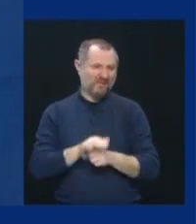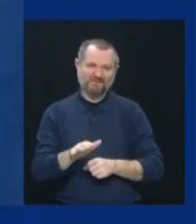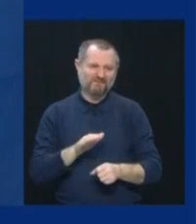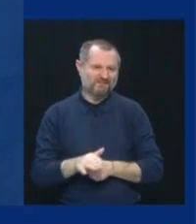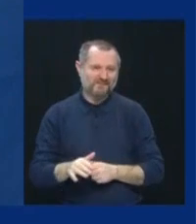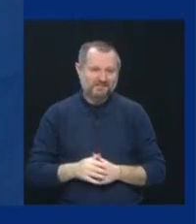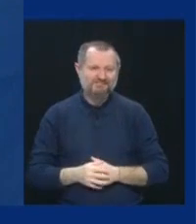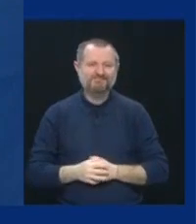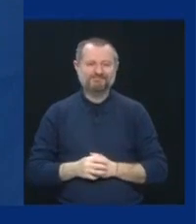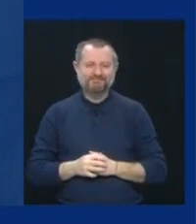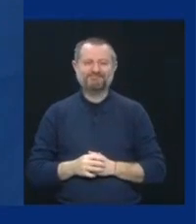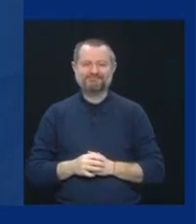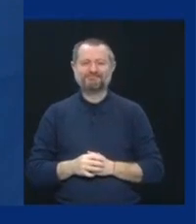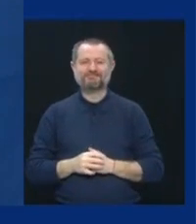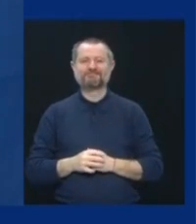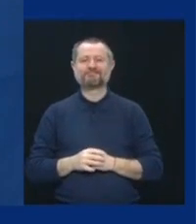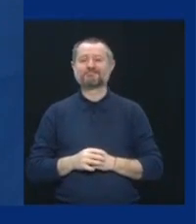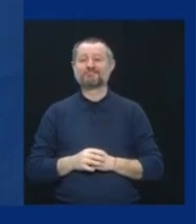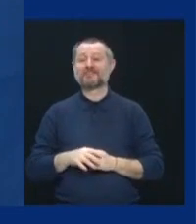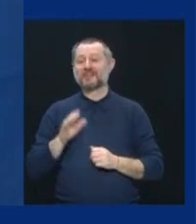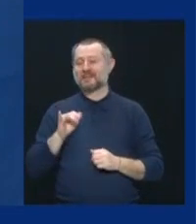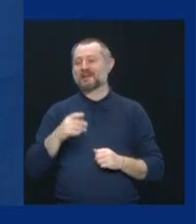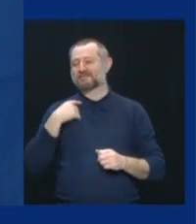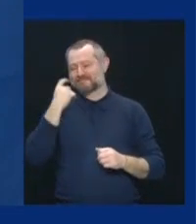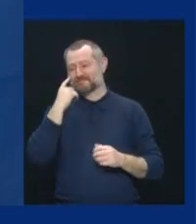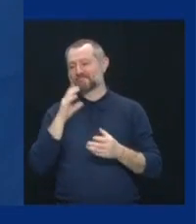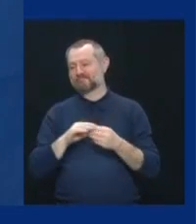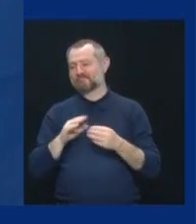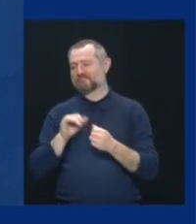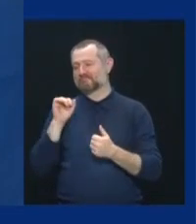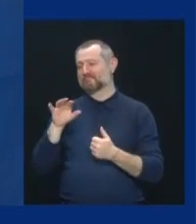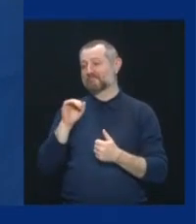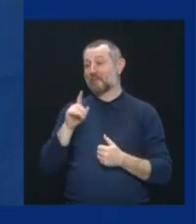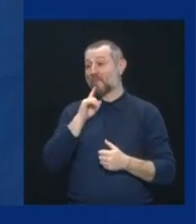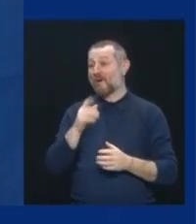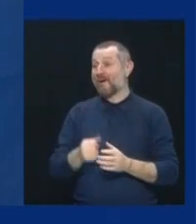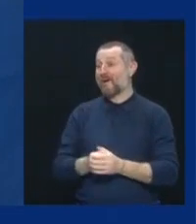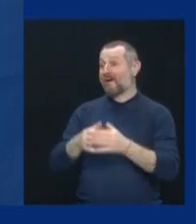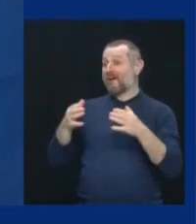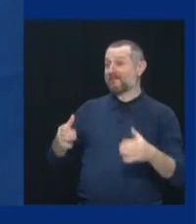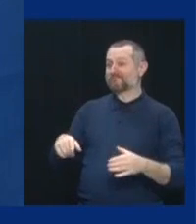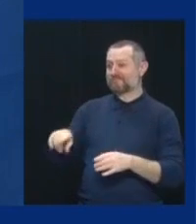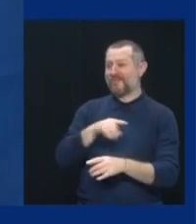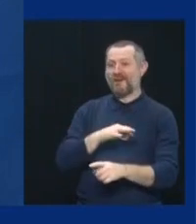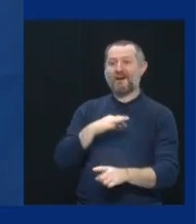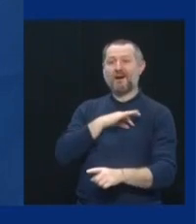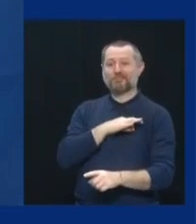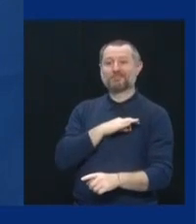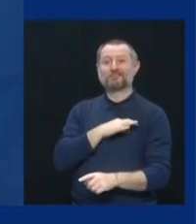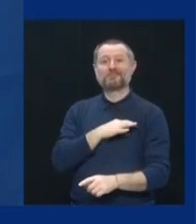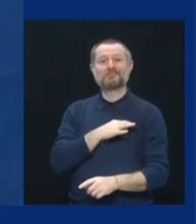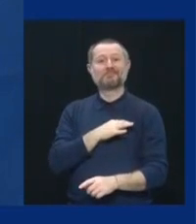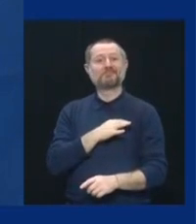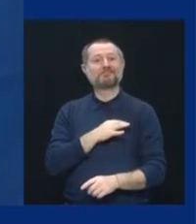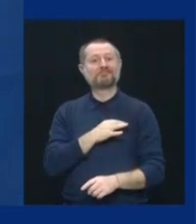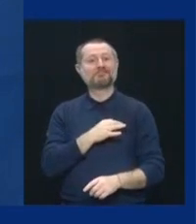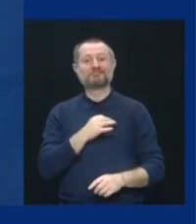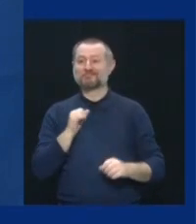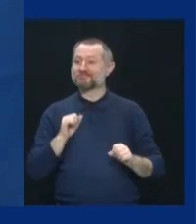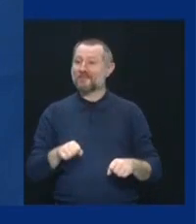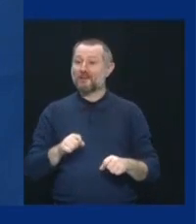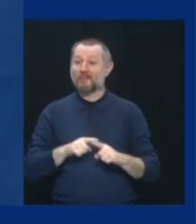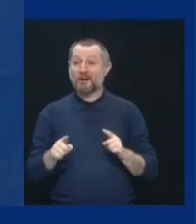government, as I mentioned, increased the eligibility, but never increased the supply. So now New York State, you have 10 million